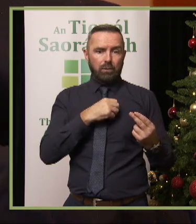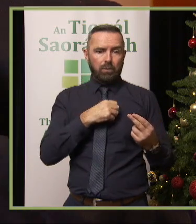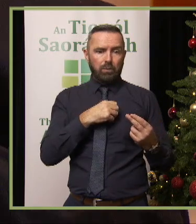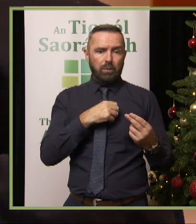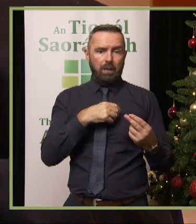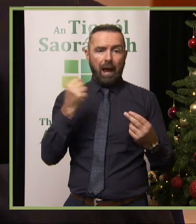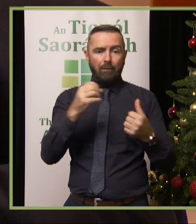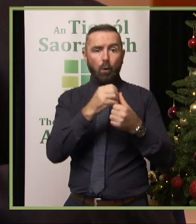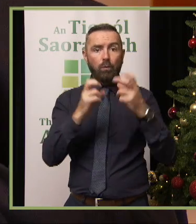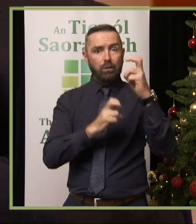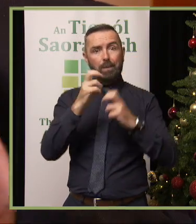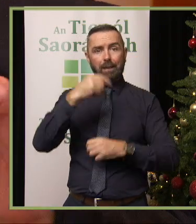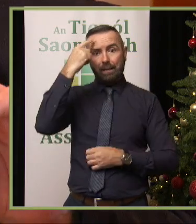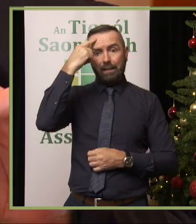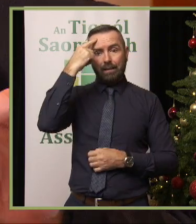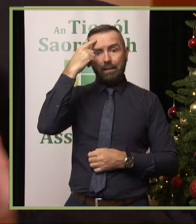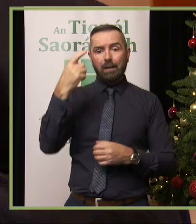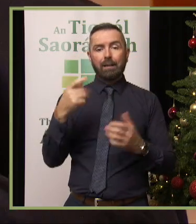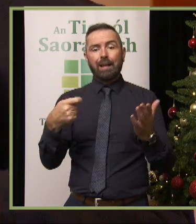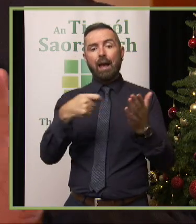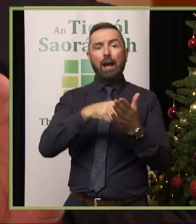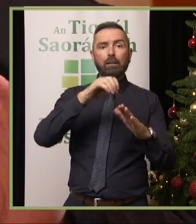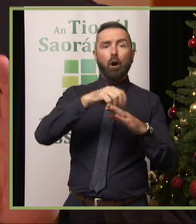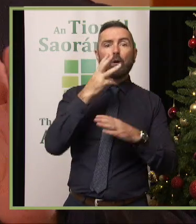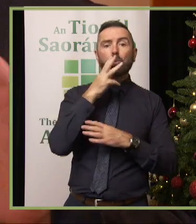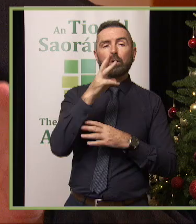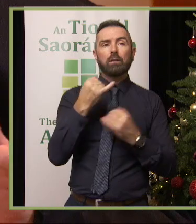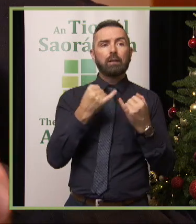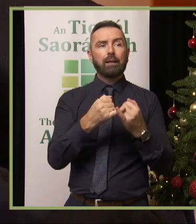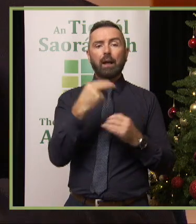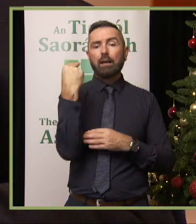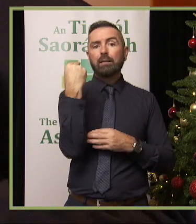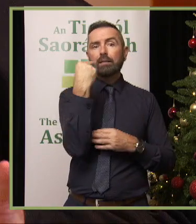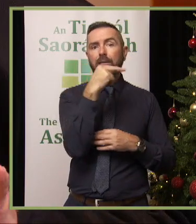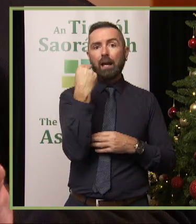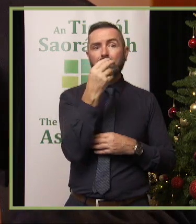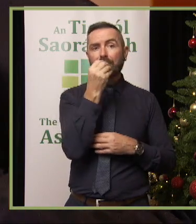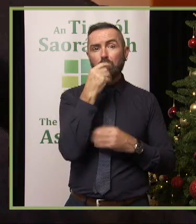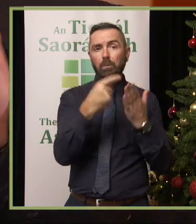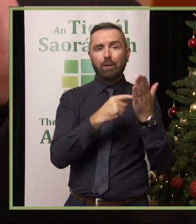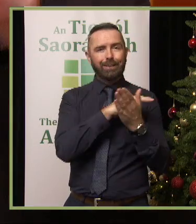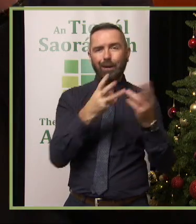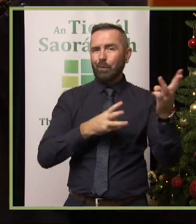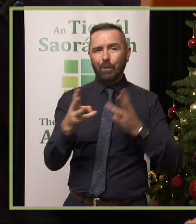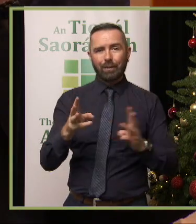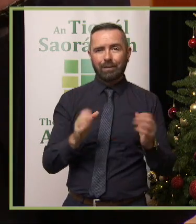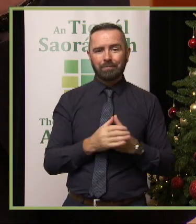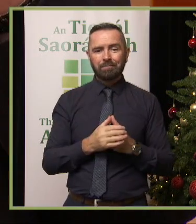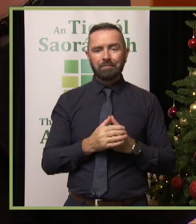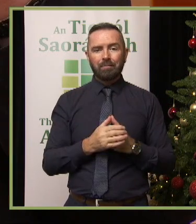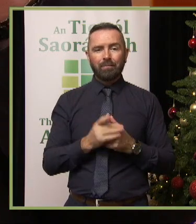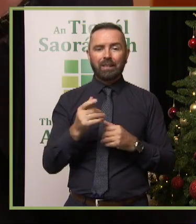debate, and maybe having an anodyne word like, nice food policy is not going to work. So this is sort of a